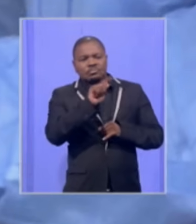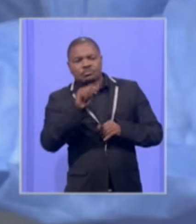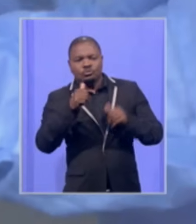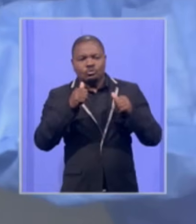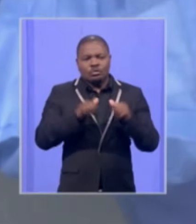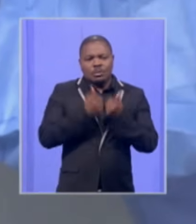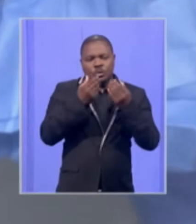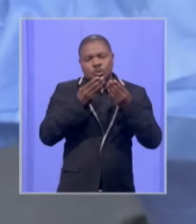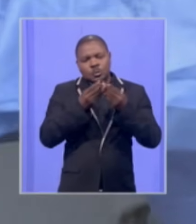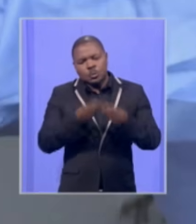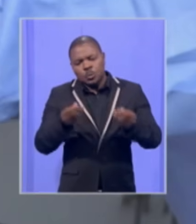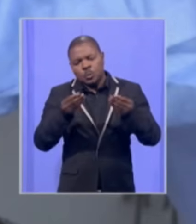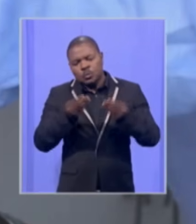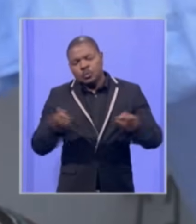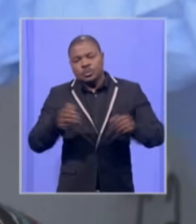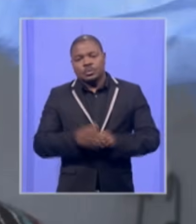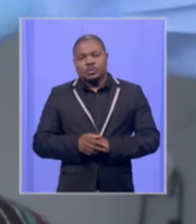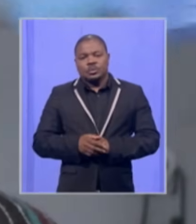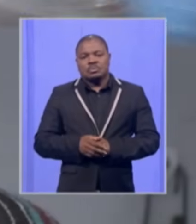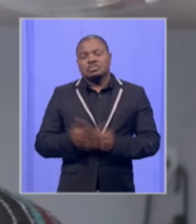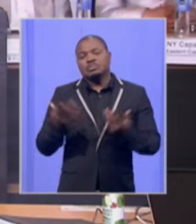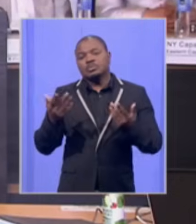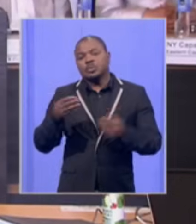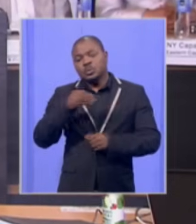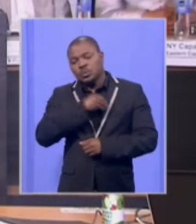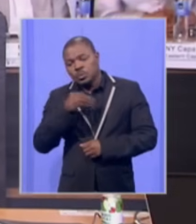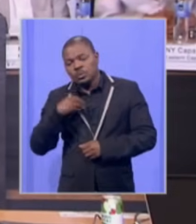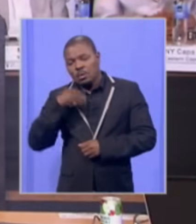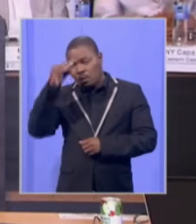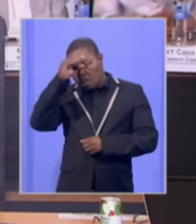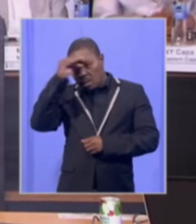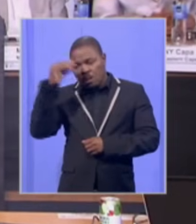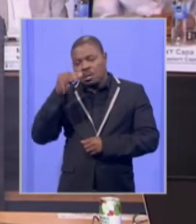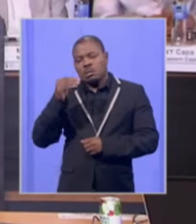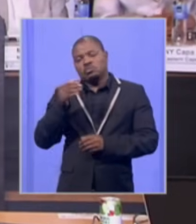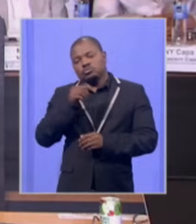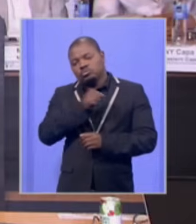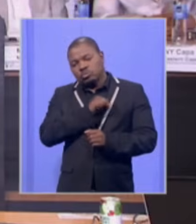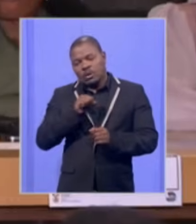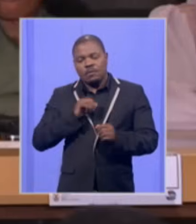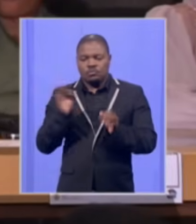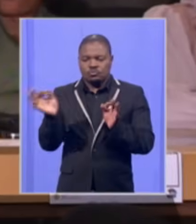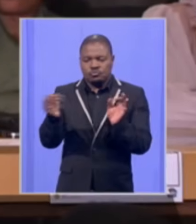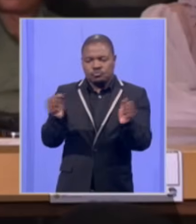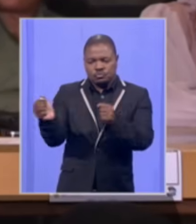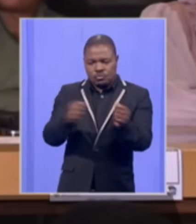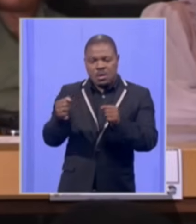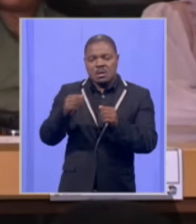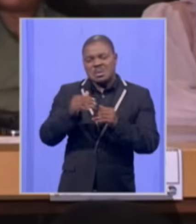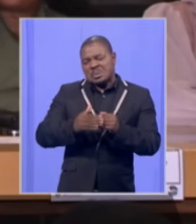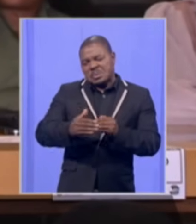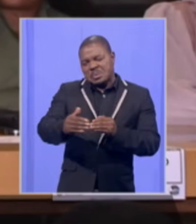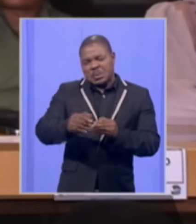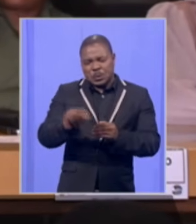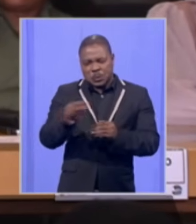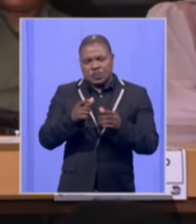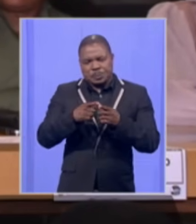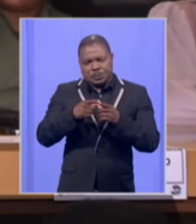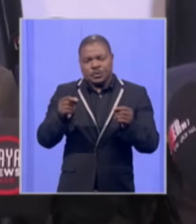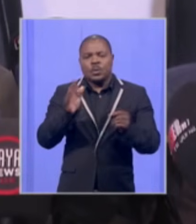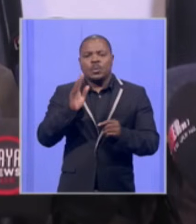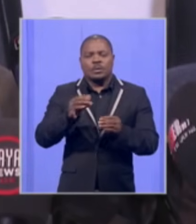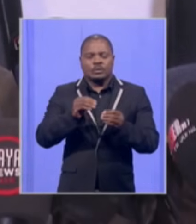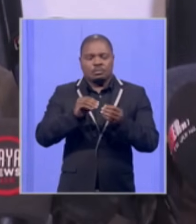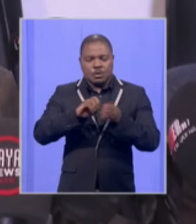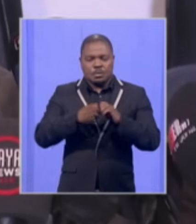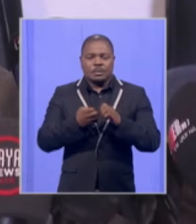dikgwetlho. Go thapiwa ga badiri ba akaretsa dingaka le baoki ke kgang eo ba ikelelang go e rarabolola ka bonako. We